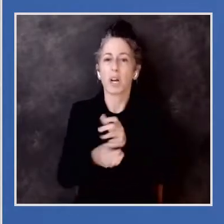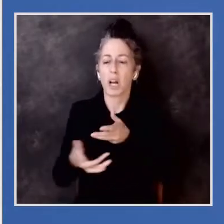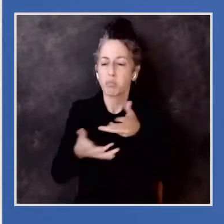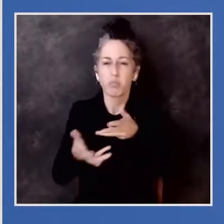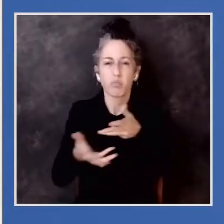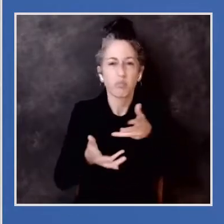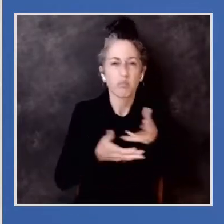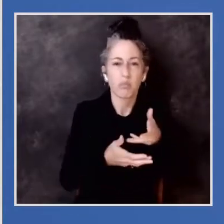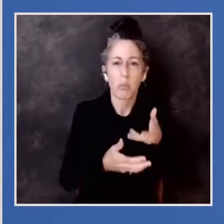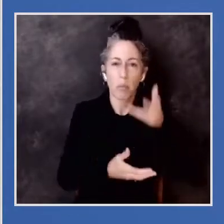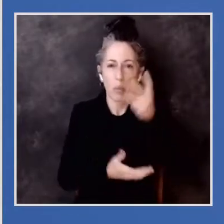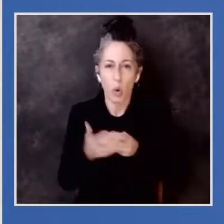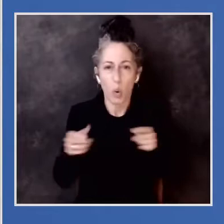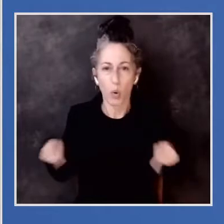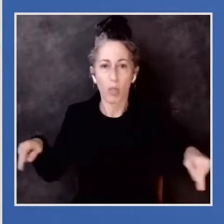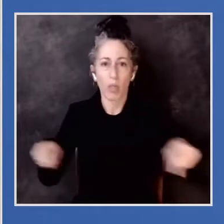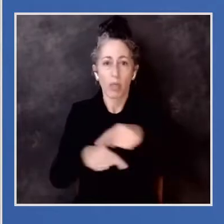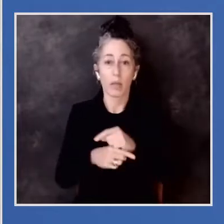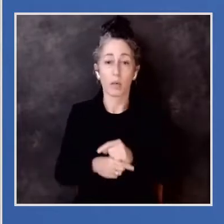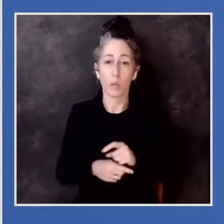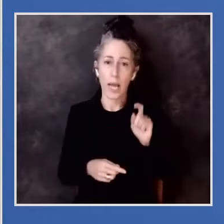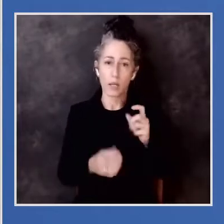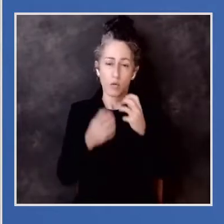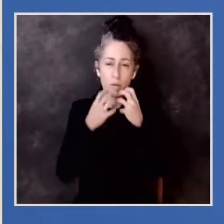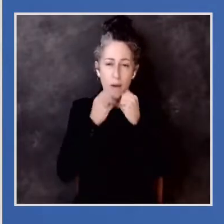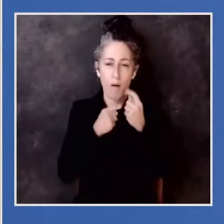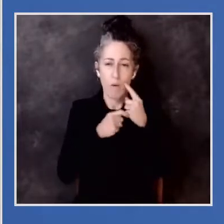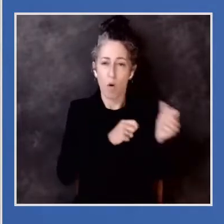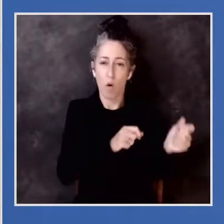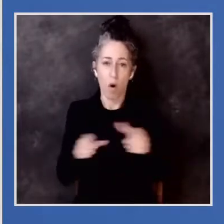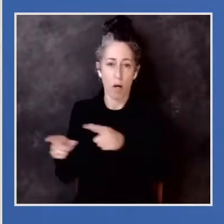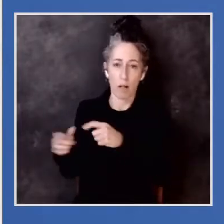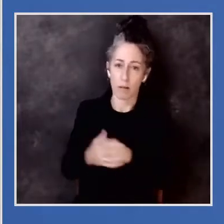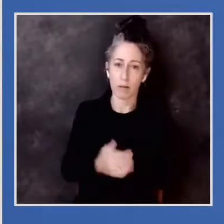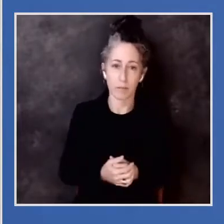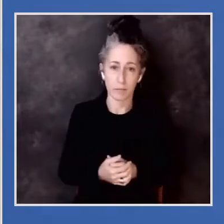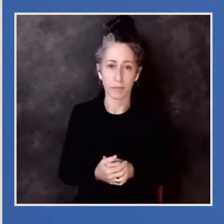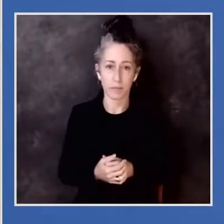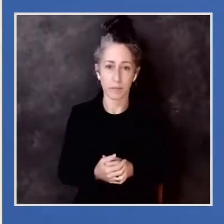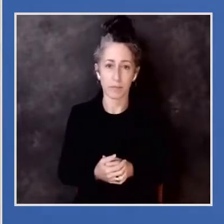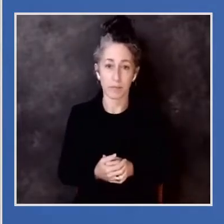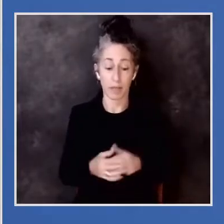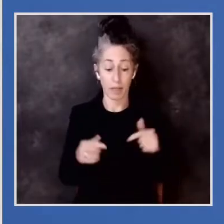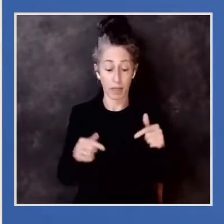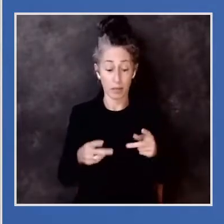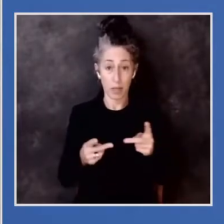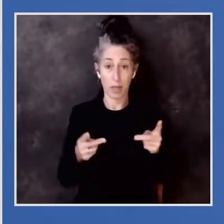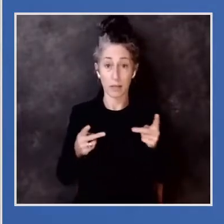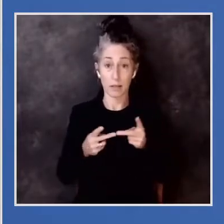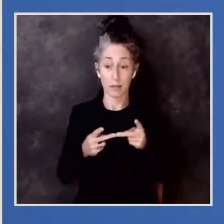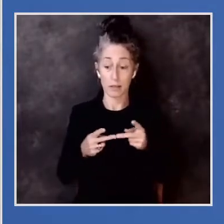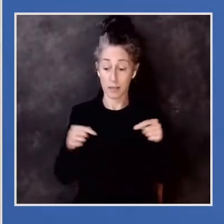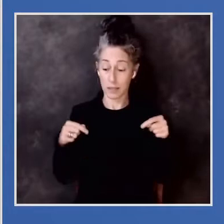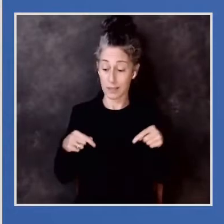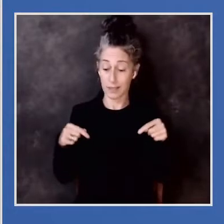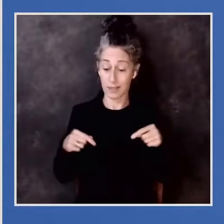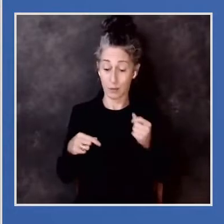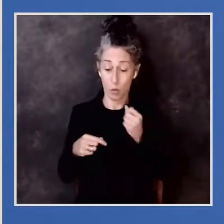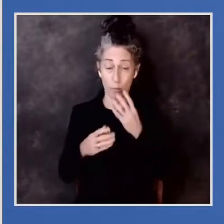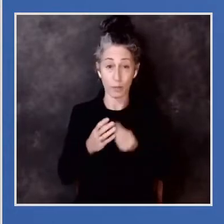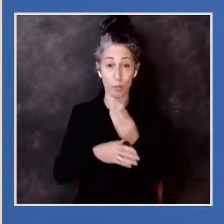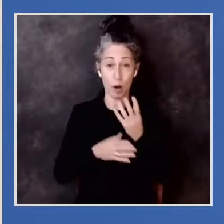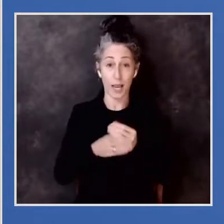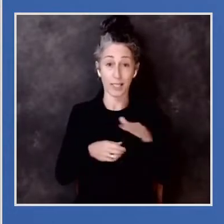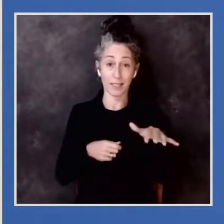of care for everyone. This place, Warm Springs,